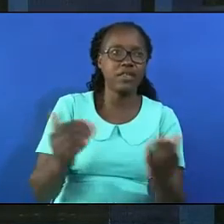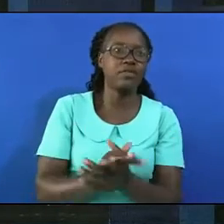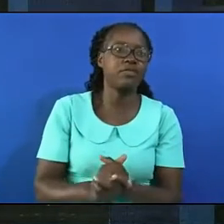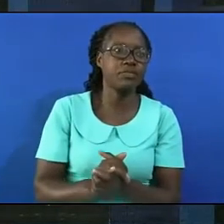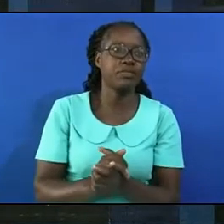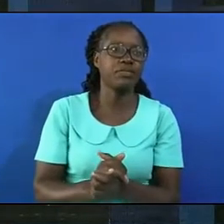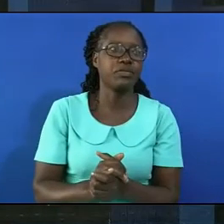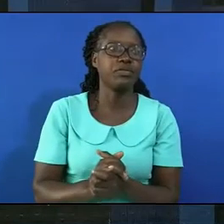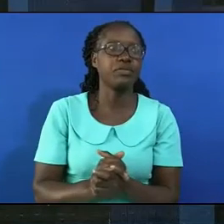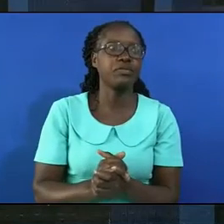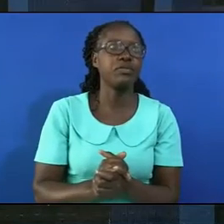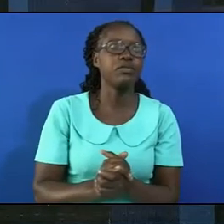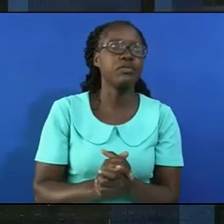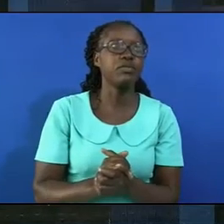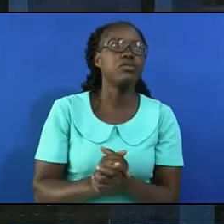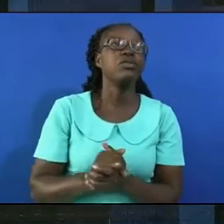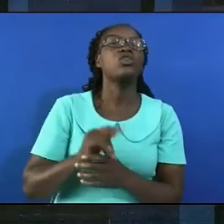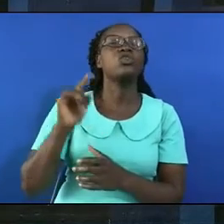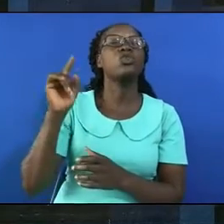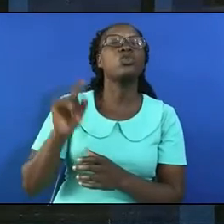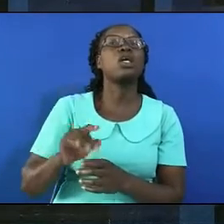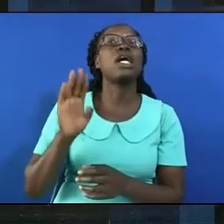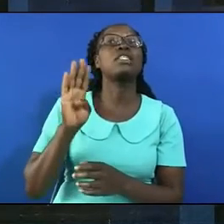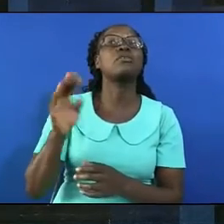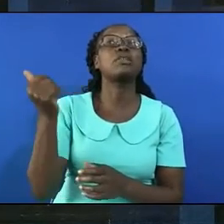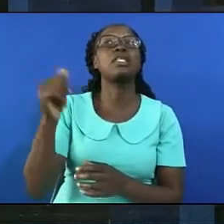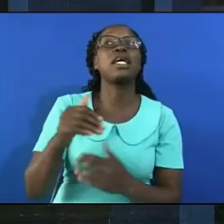I can't hear you. If you can't be single,